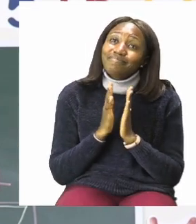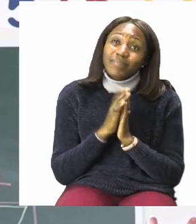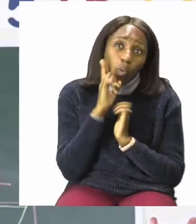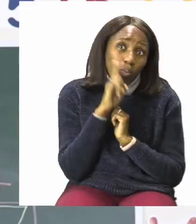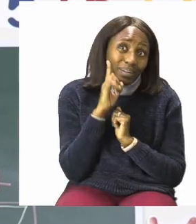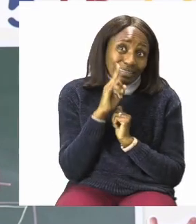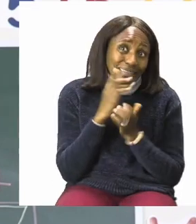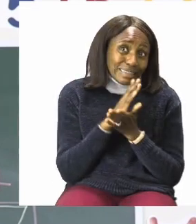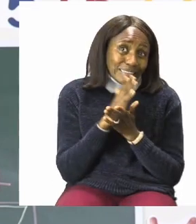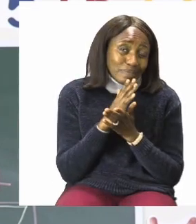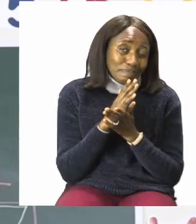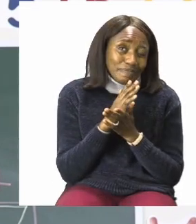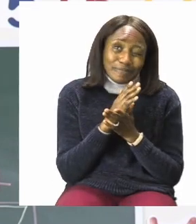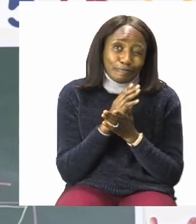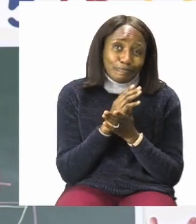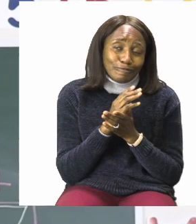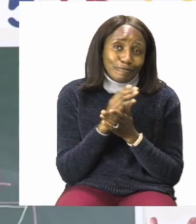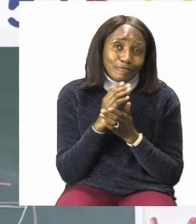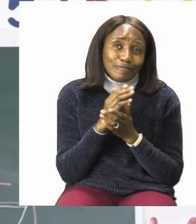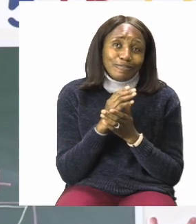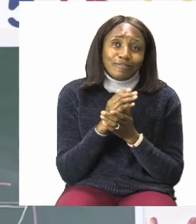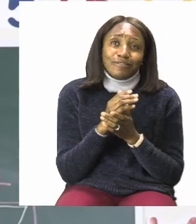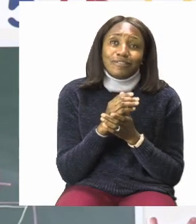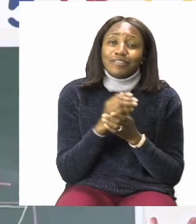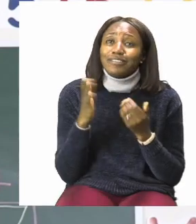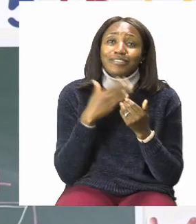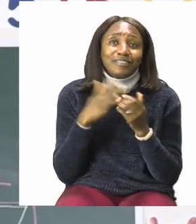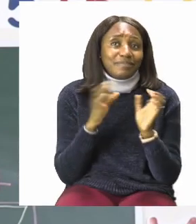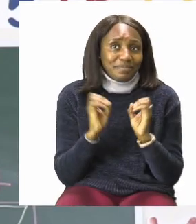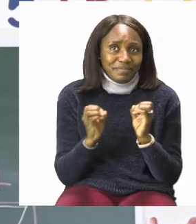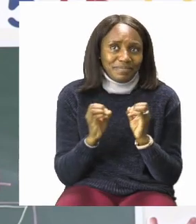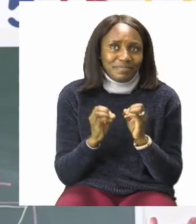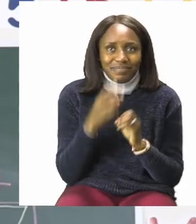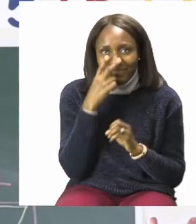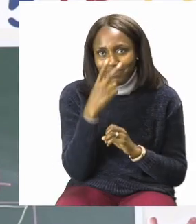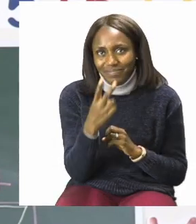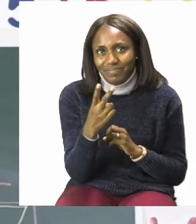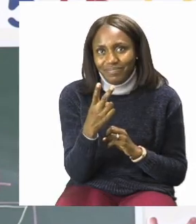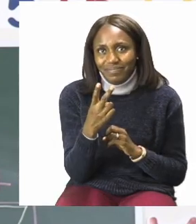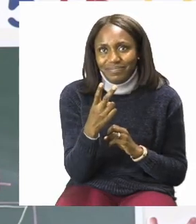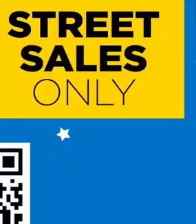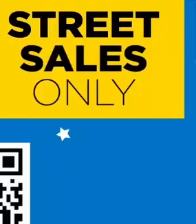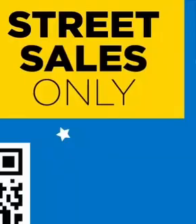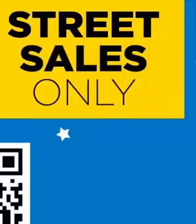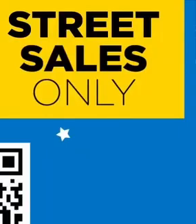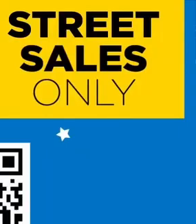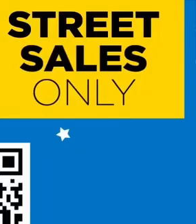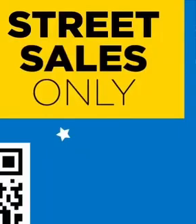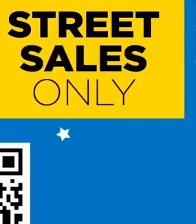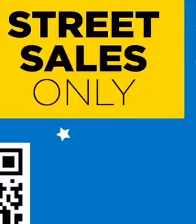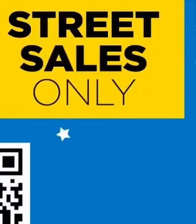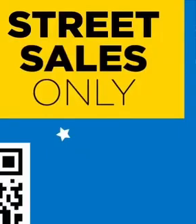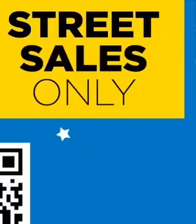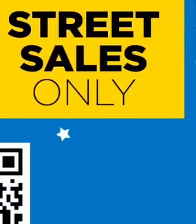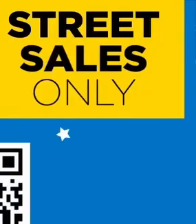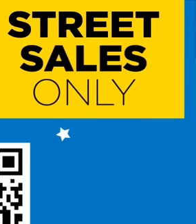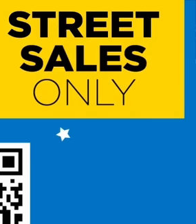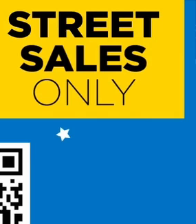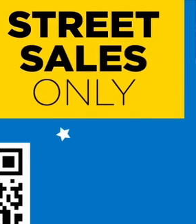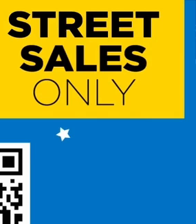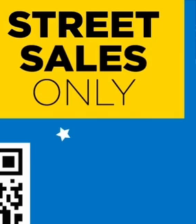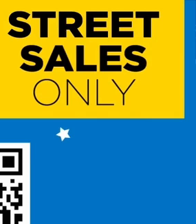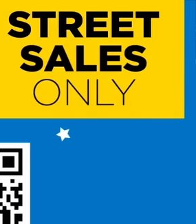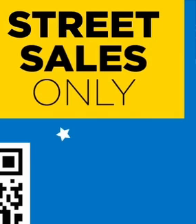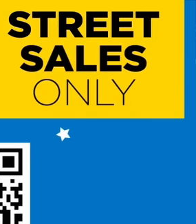them are quite tricky. Have fun, and I'll see you soon after the advert break. Follow us on MyZone Facebook